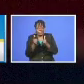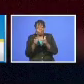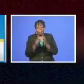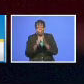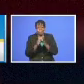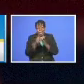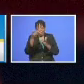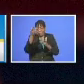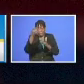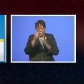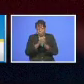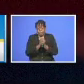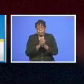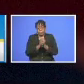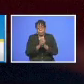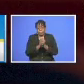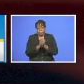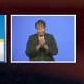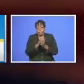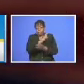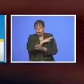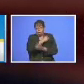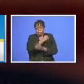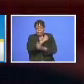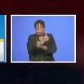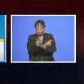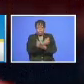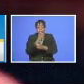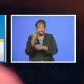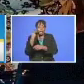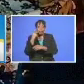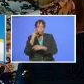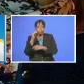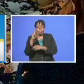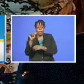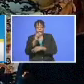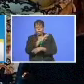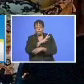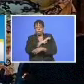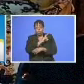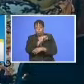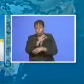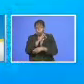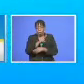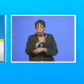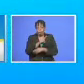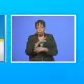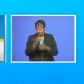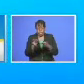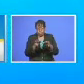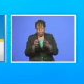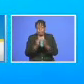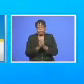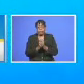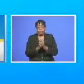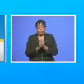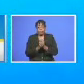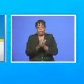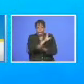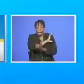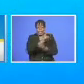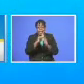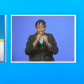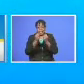symptoms. During today's contract signing, hospital administrator Mary Walker shared the facts. Our clinical teams are actually